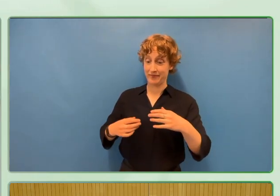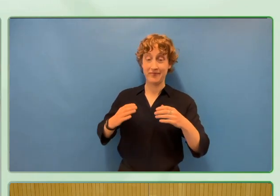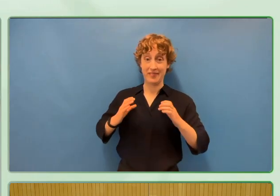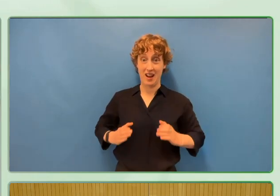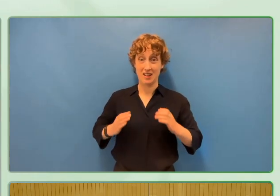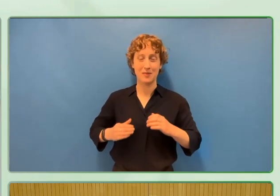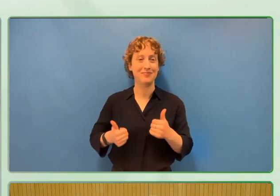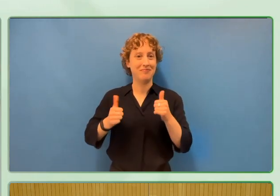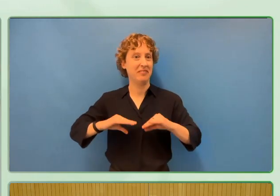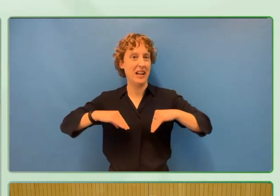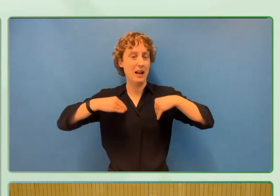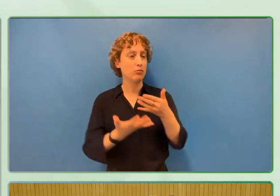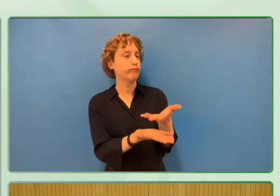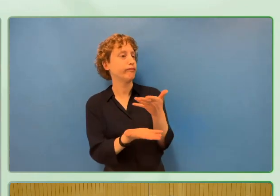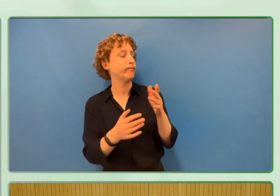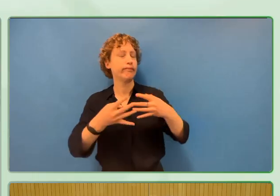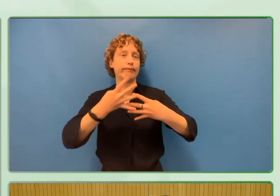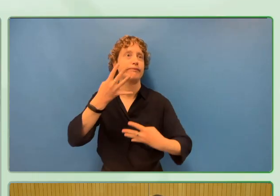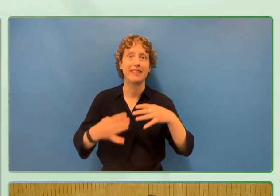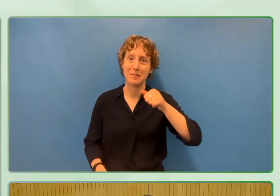many apps. Thank you.